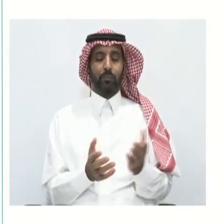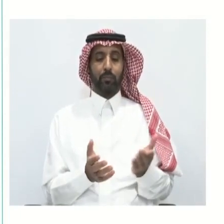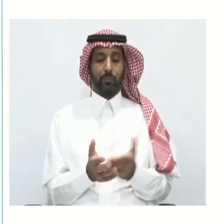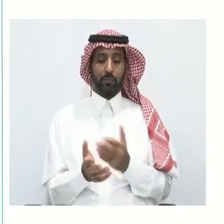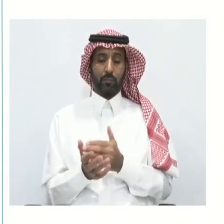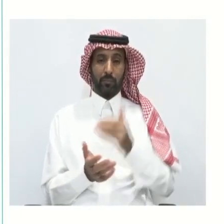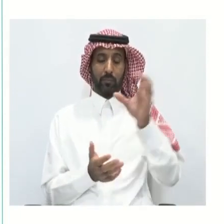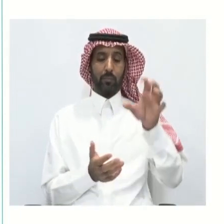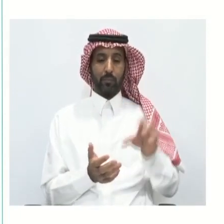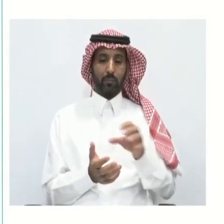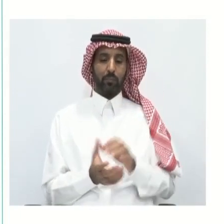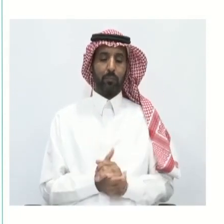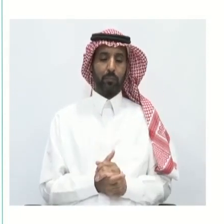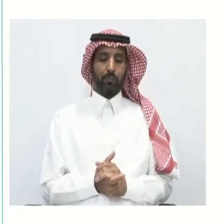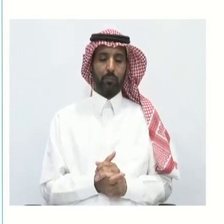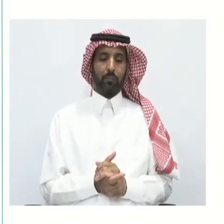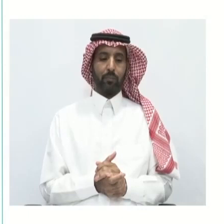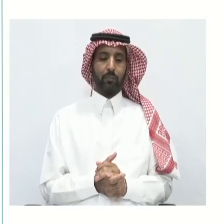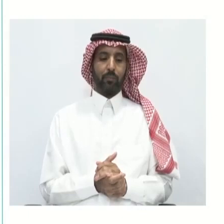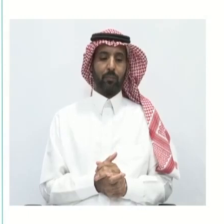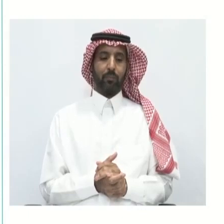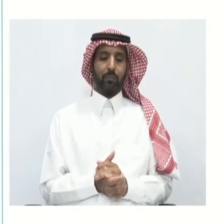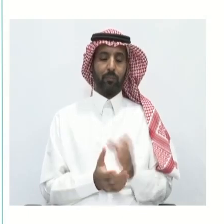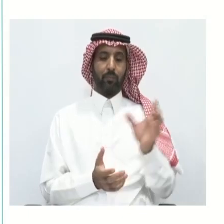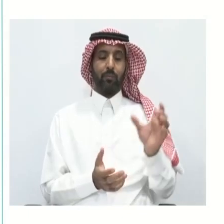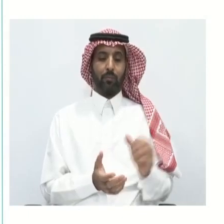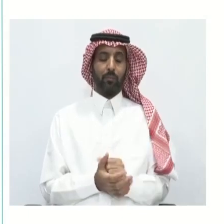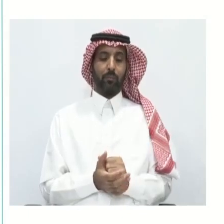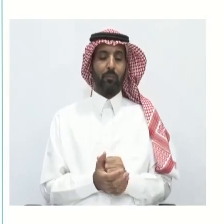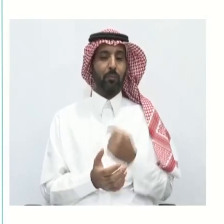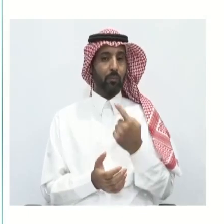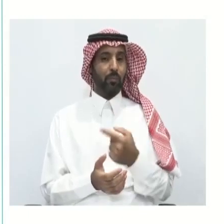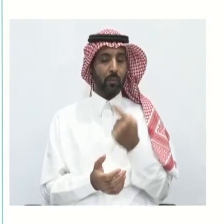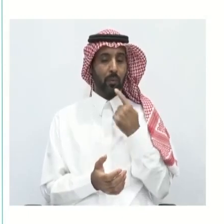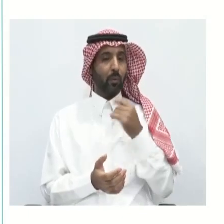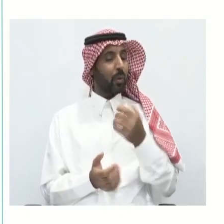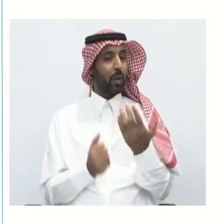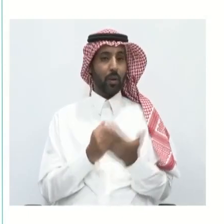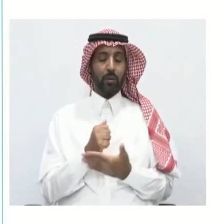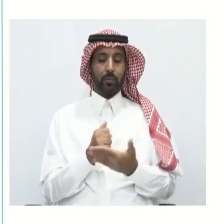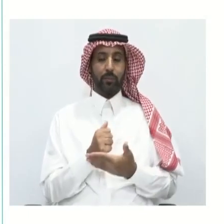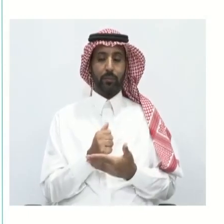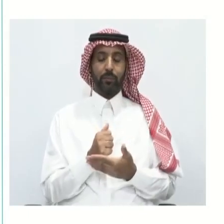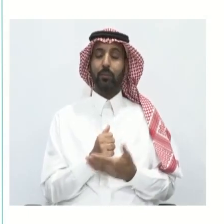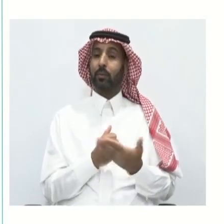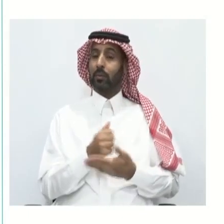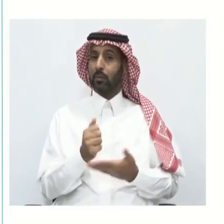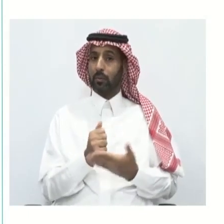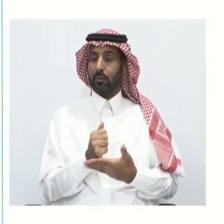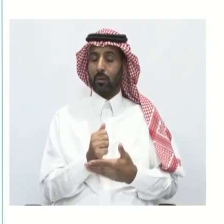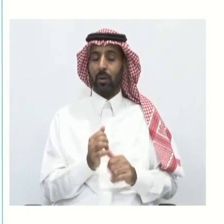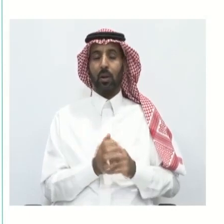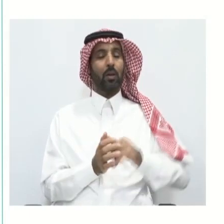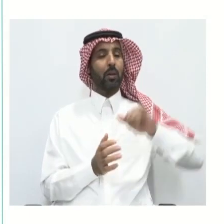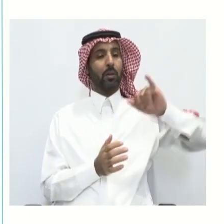humid, local, and tropical. And the article is about Jazan. Let's read it together and fill the gaps with